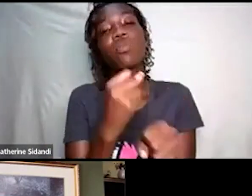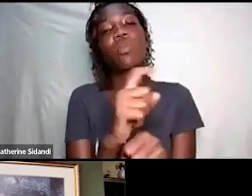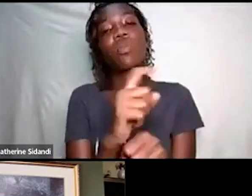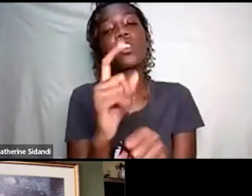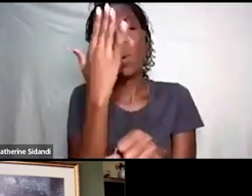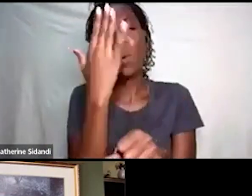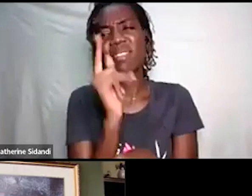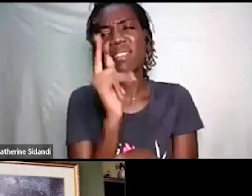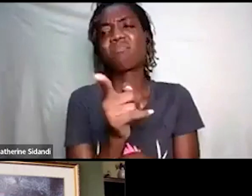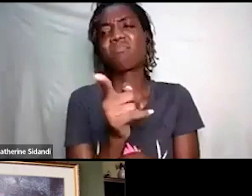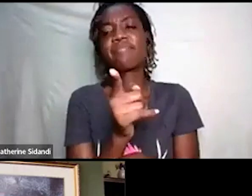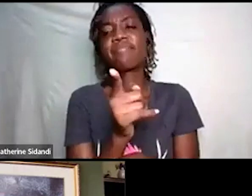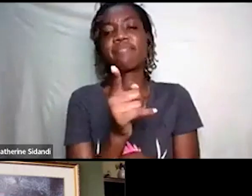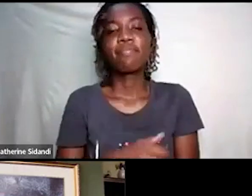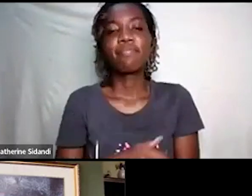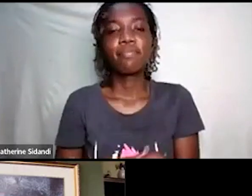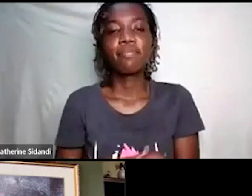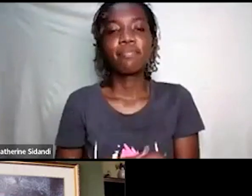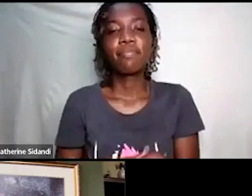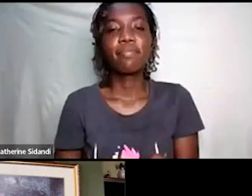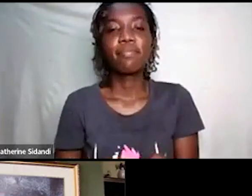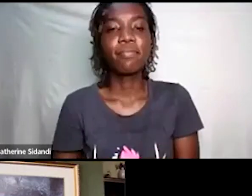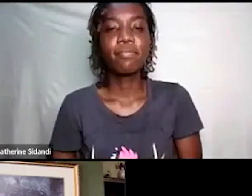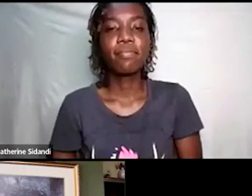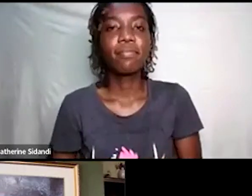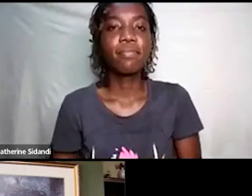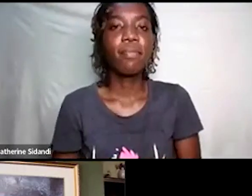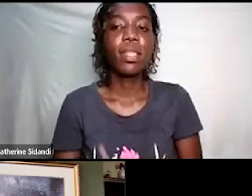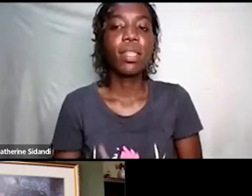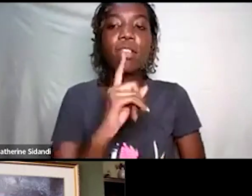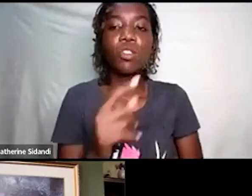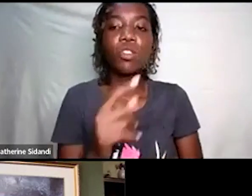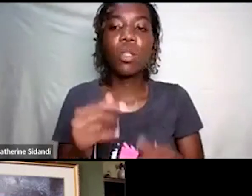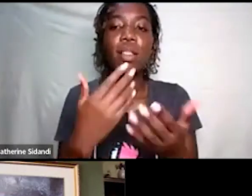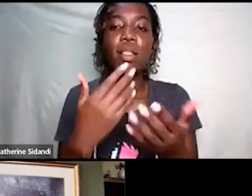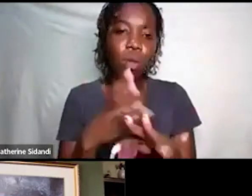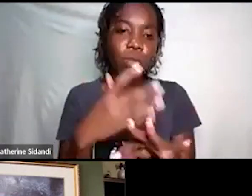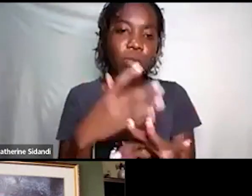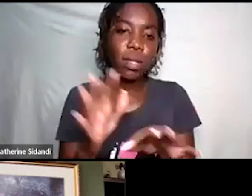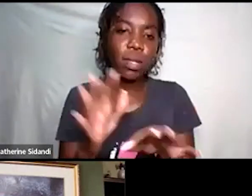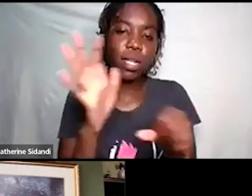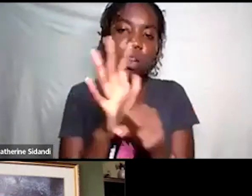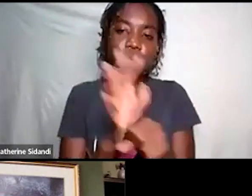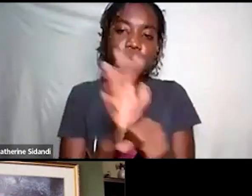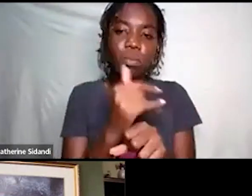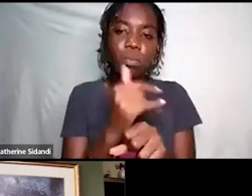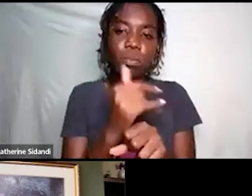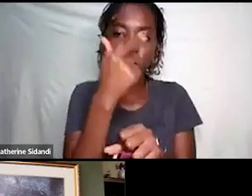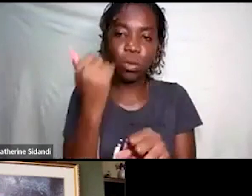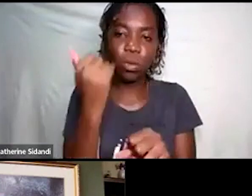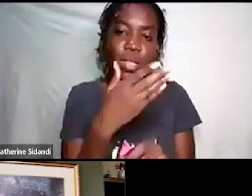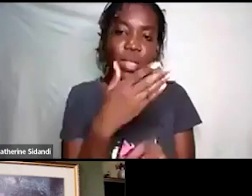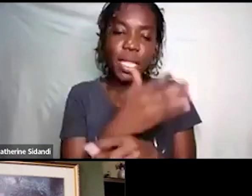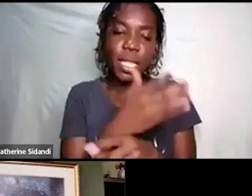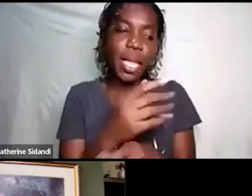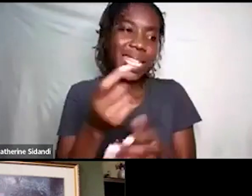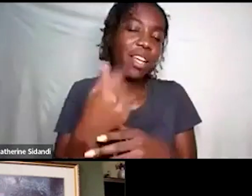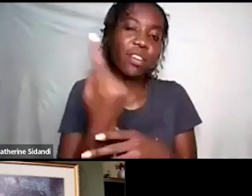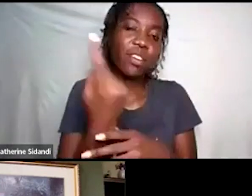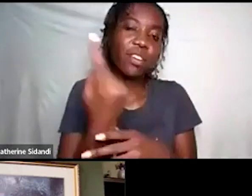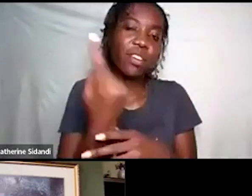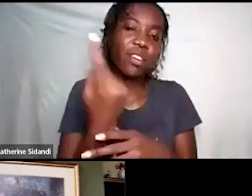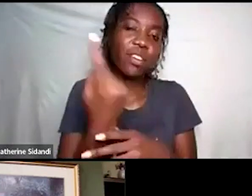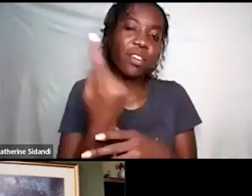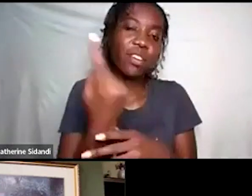The resources will be wasted a lot because you are just there to sign, because you cannot question her. Let's say